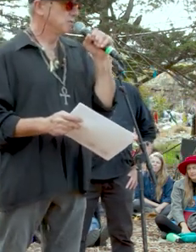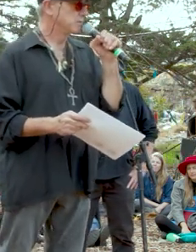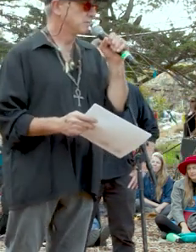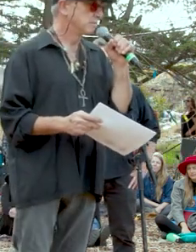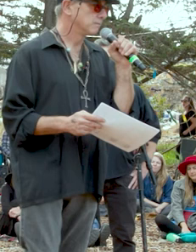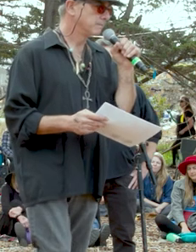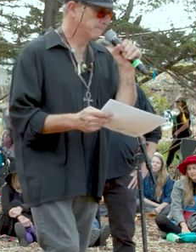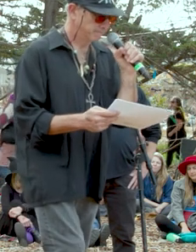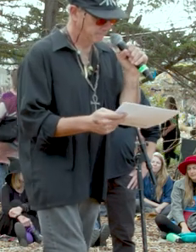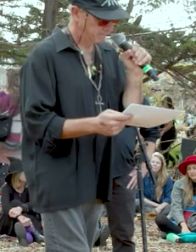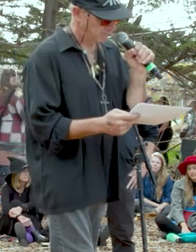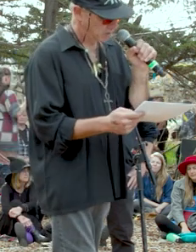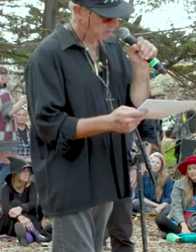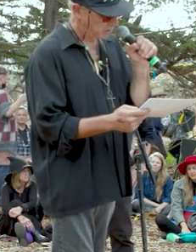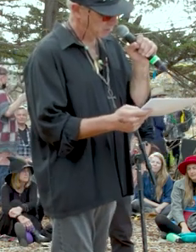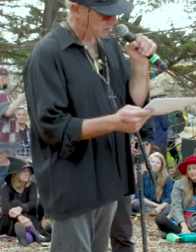Joplin,